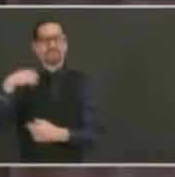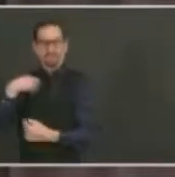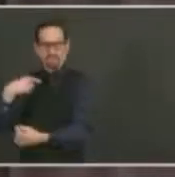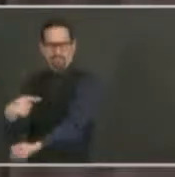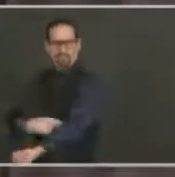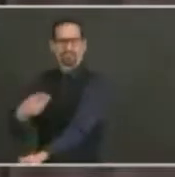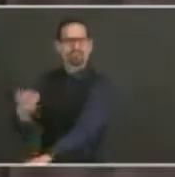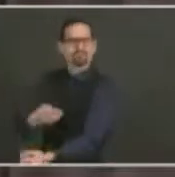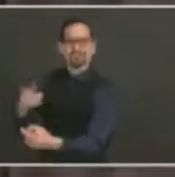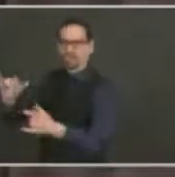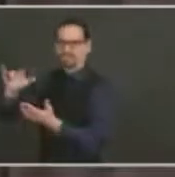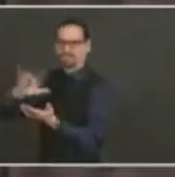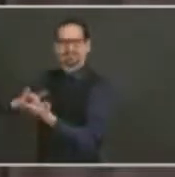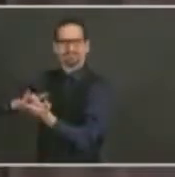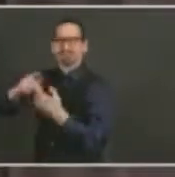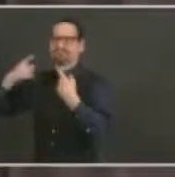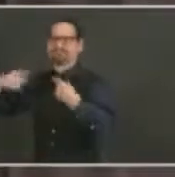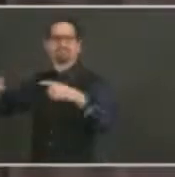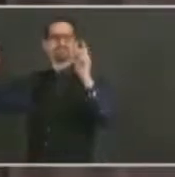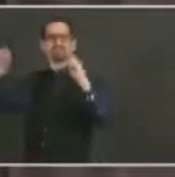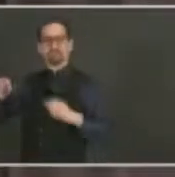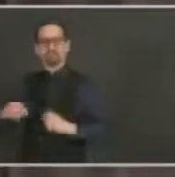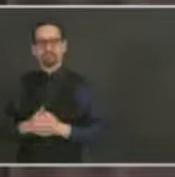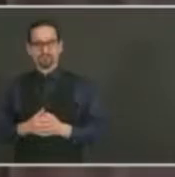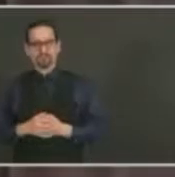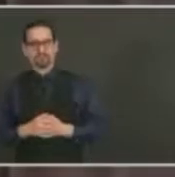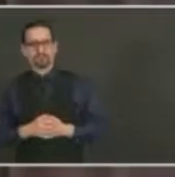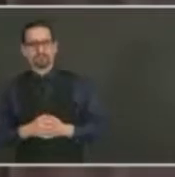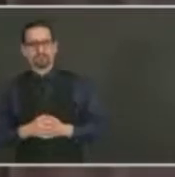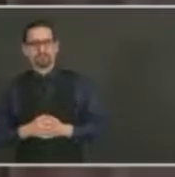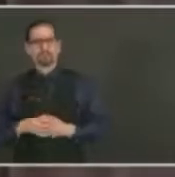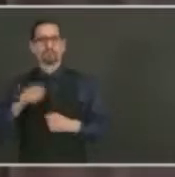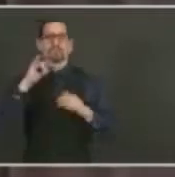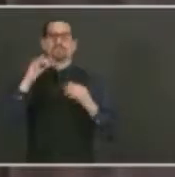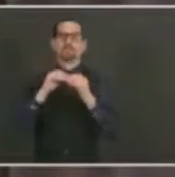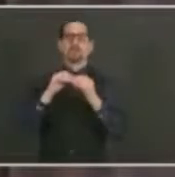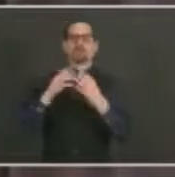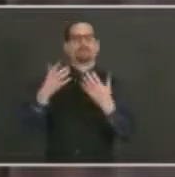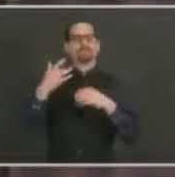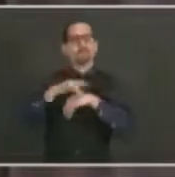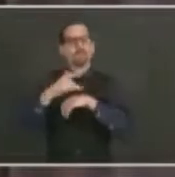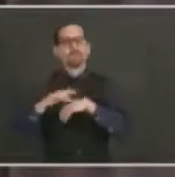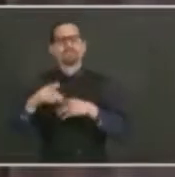even if you don't have a doctor. Again, for more information, go to